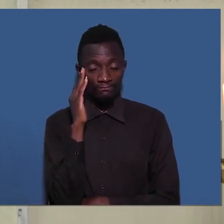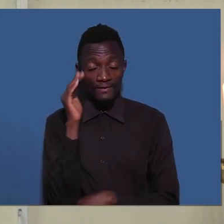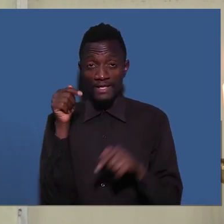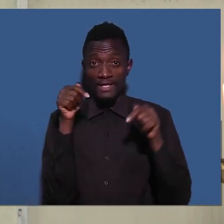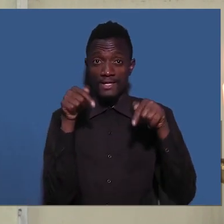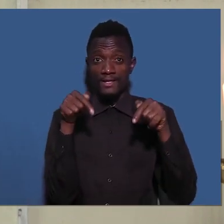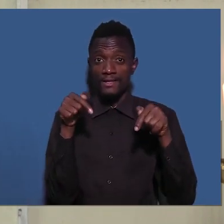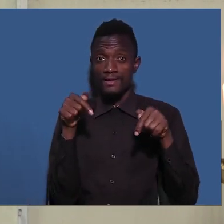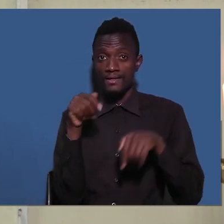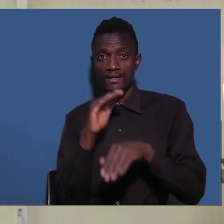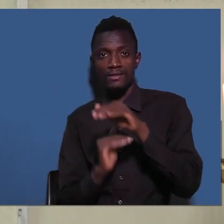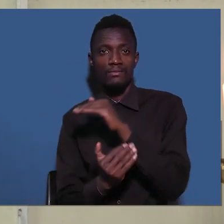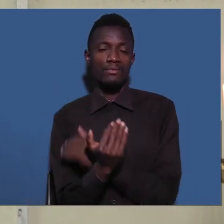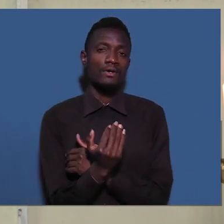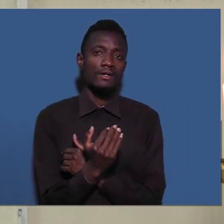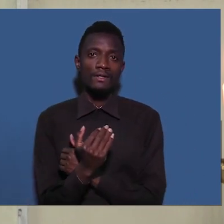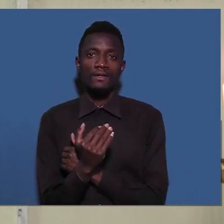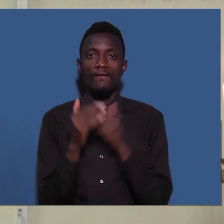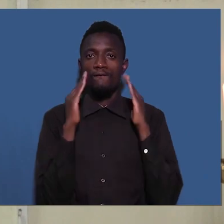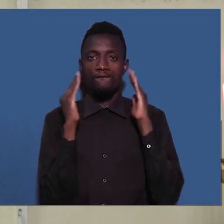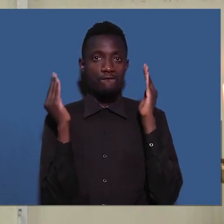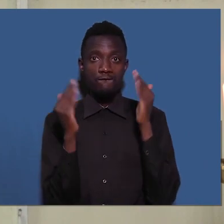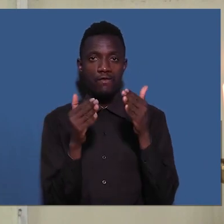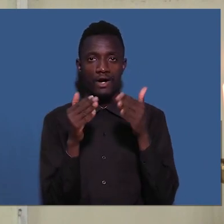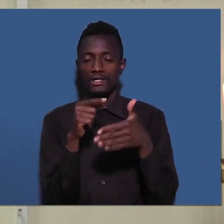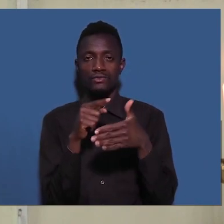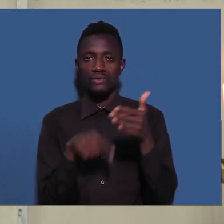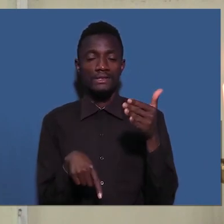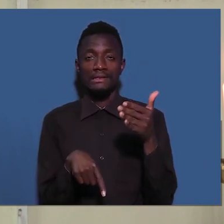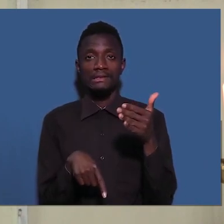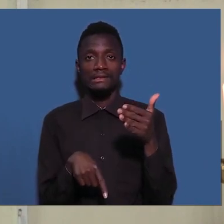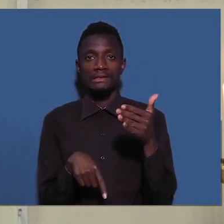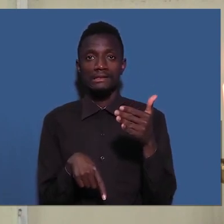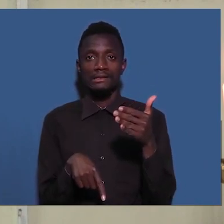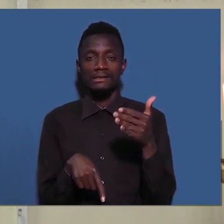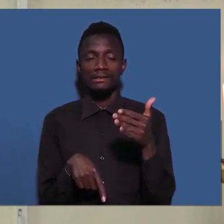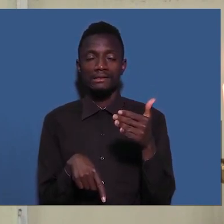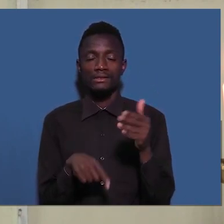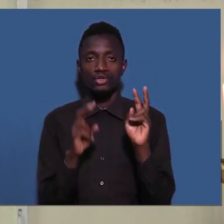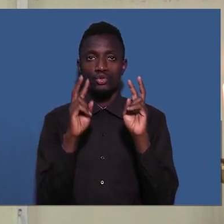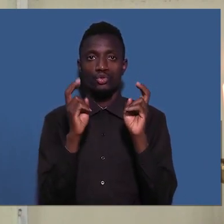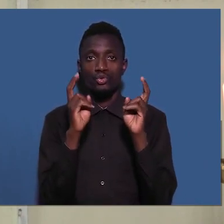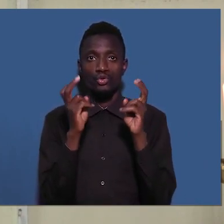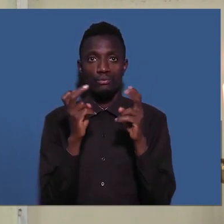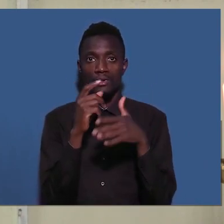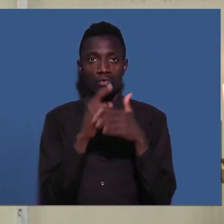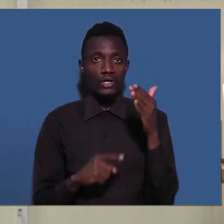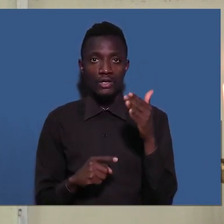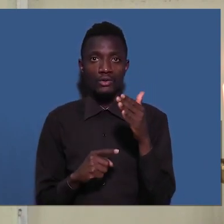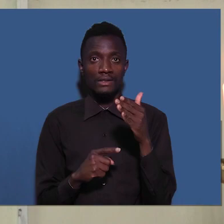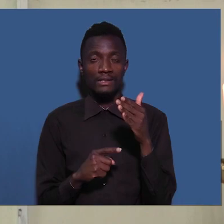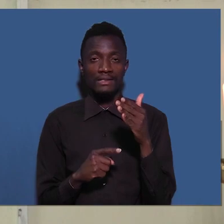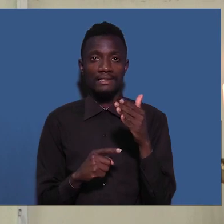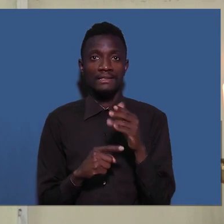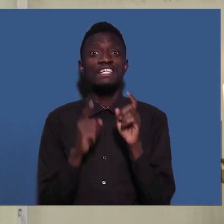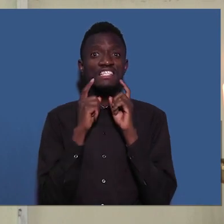morning, we reflect on the topic of calling sin